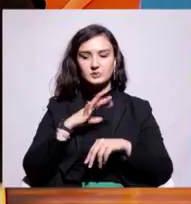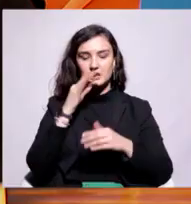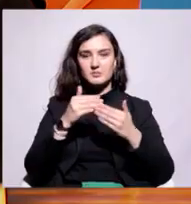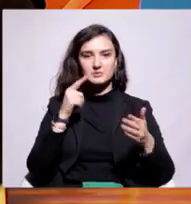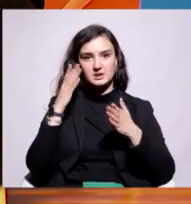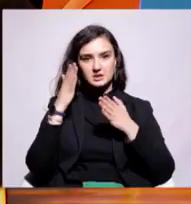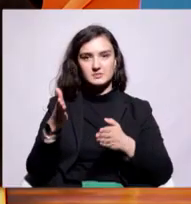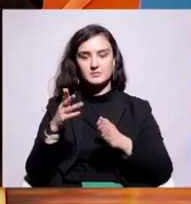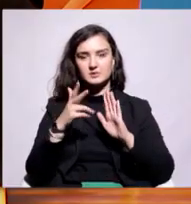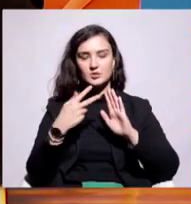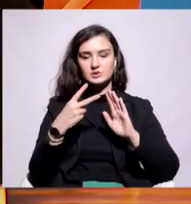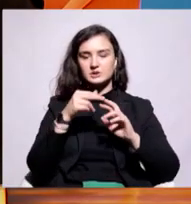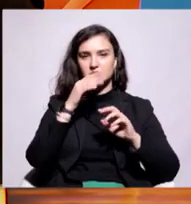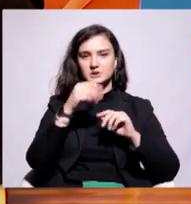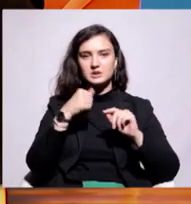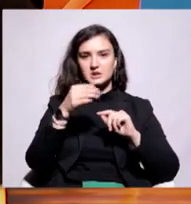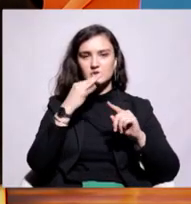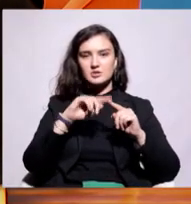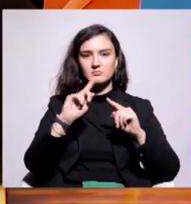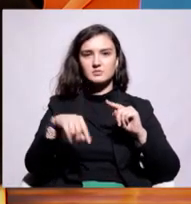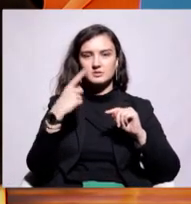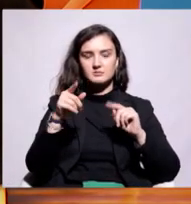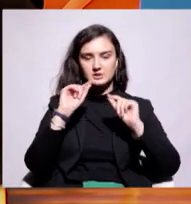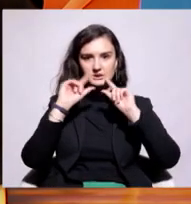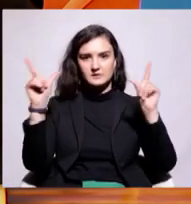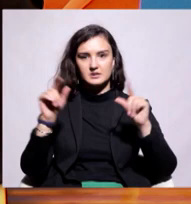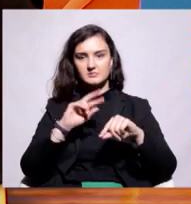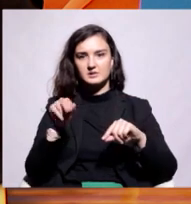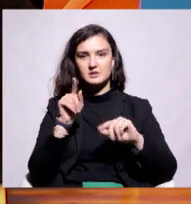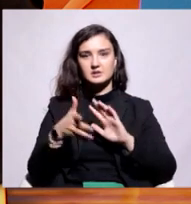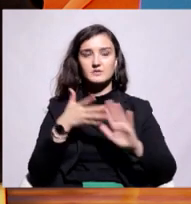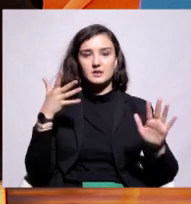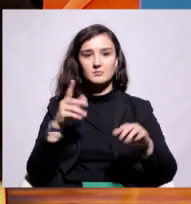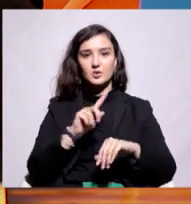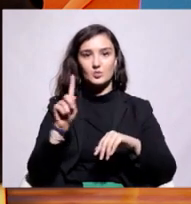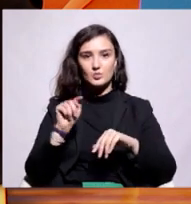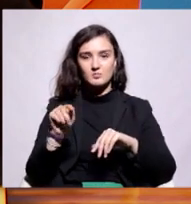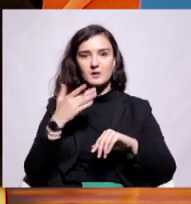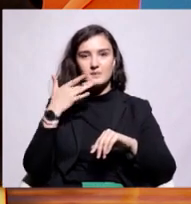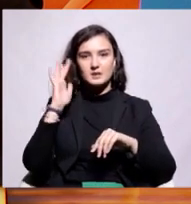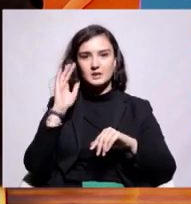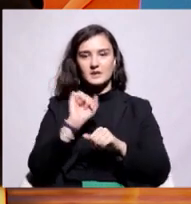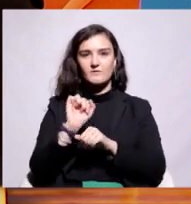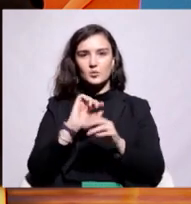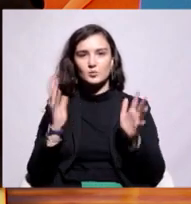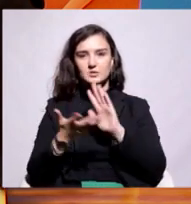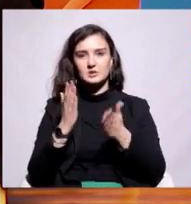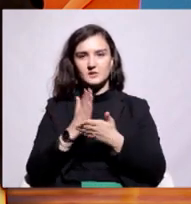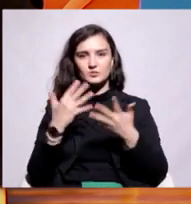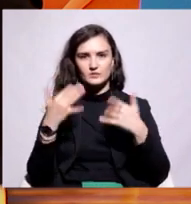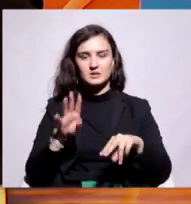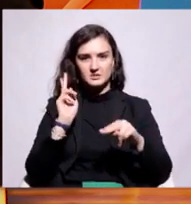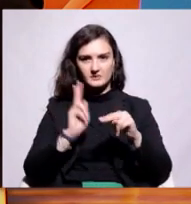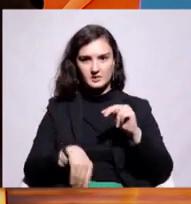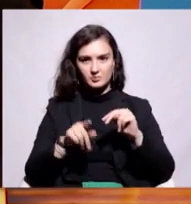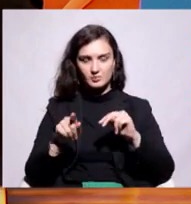asleep. 20 years later, Rip wakes up and he realizes that American Revolution has already ended